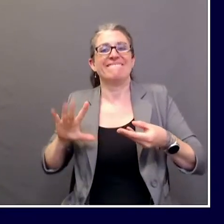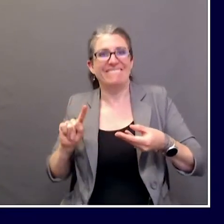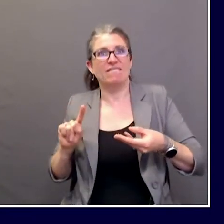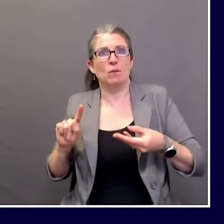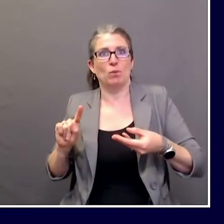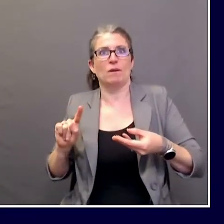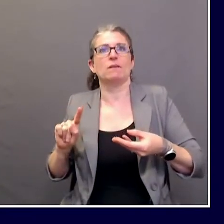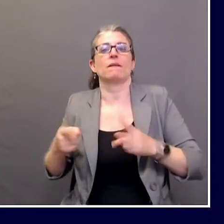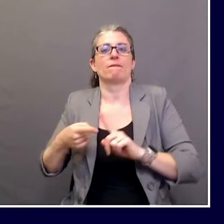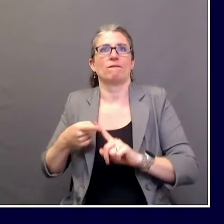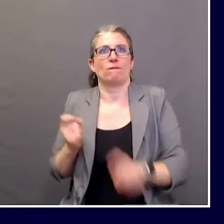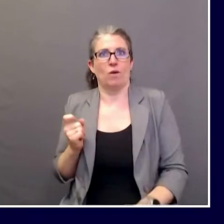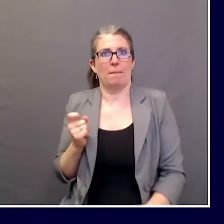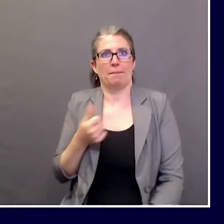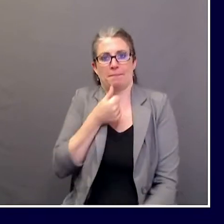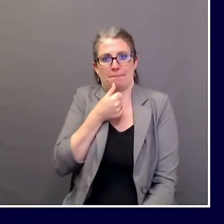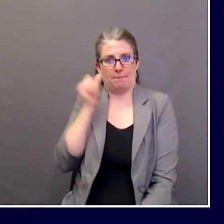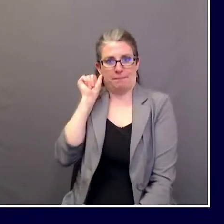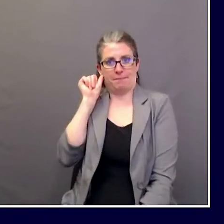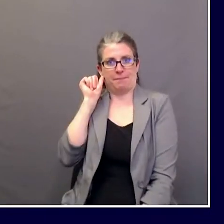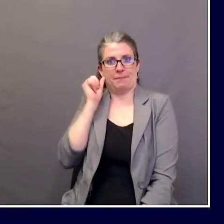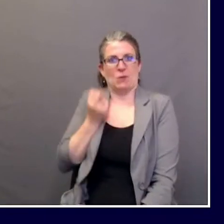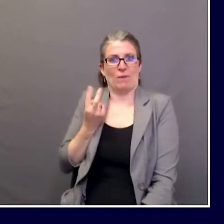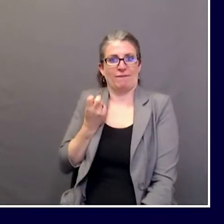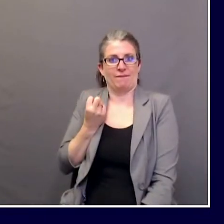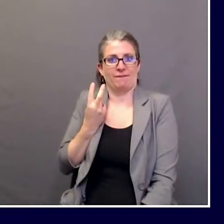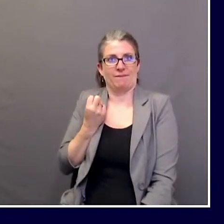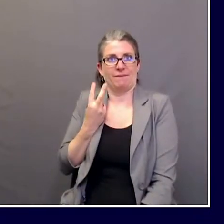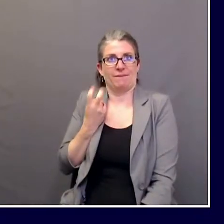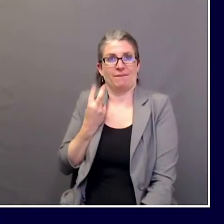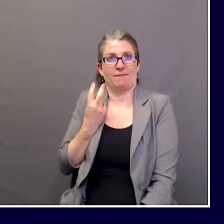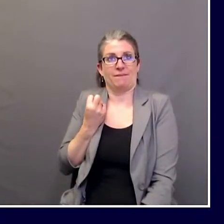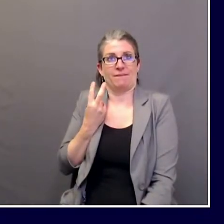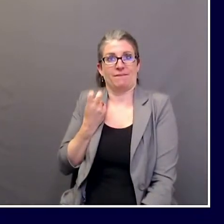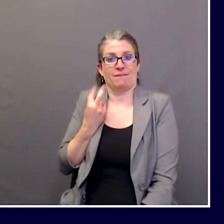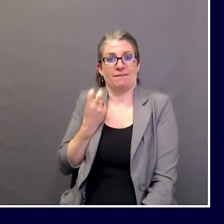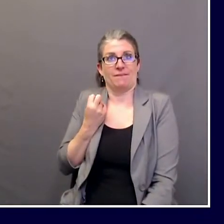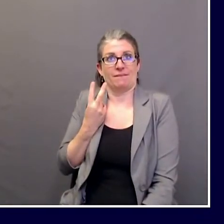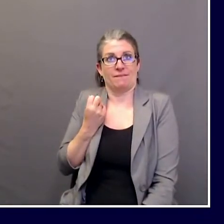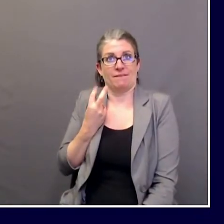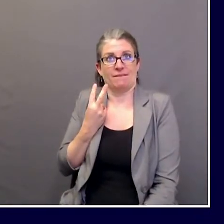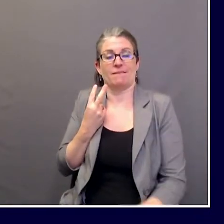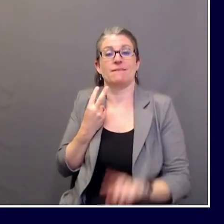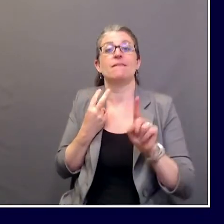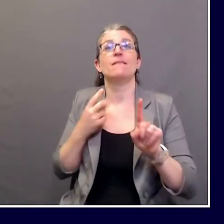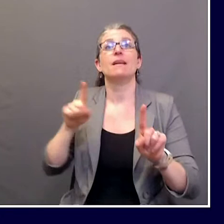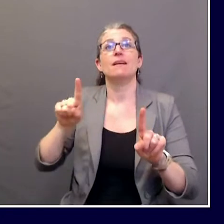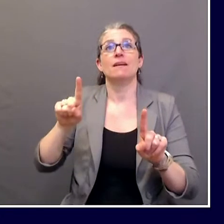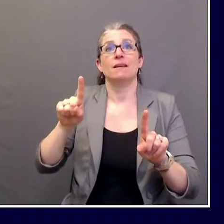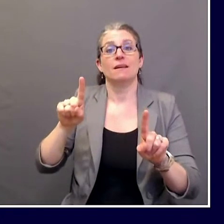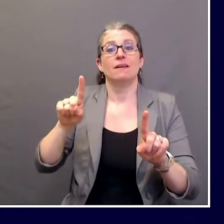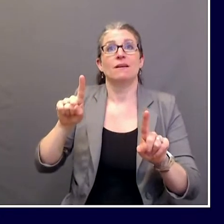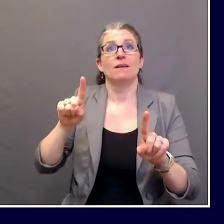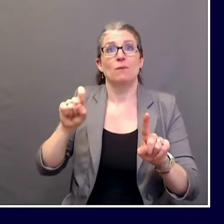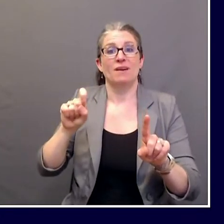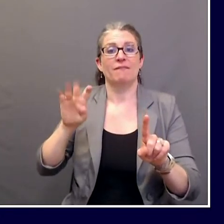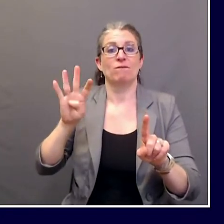12th, while 149 were individuals who were diagnosed on April 11th.